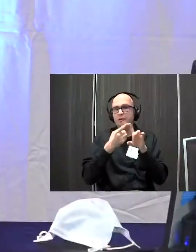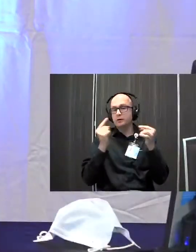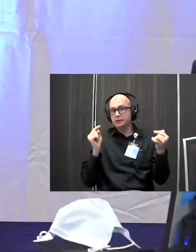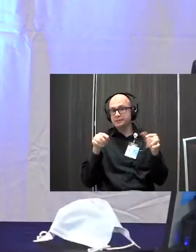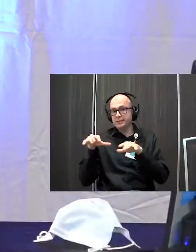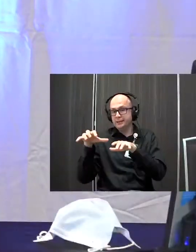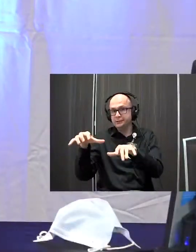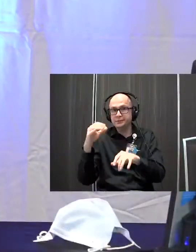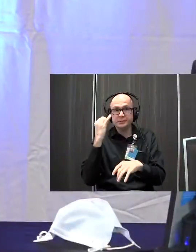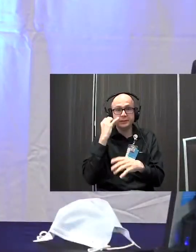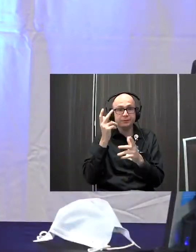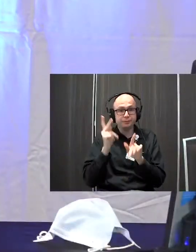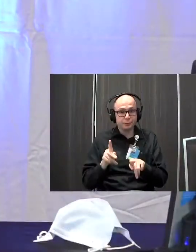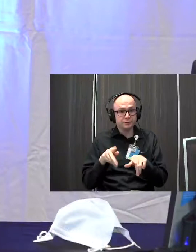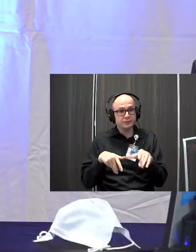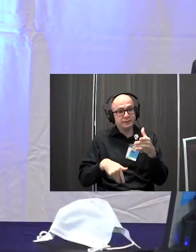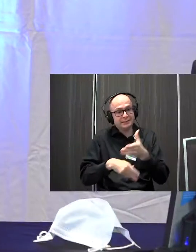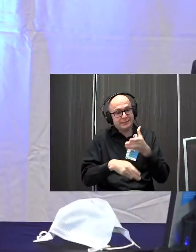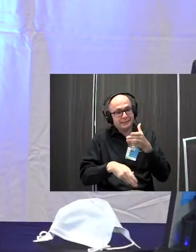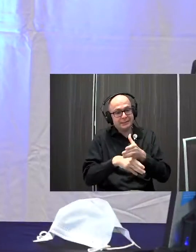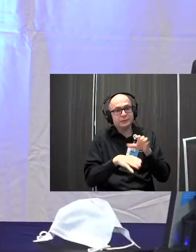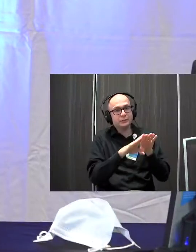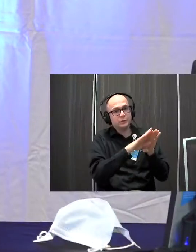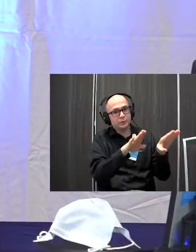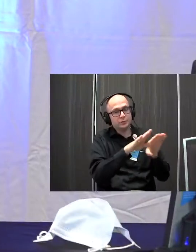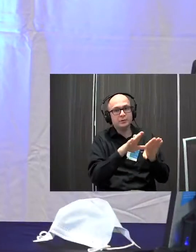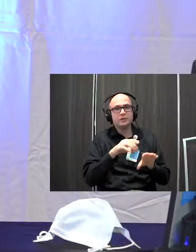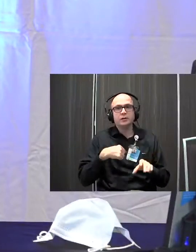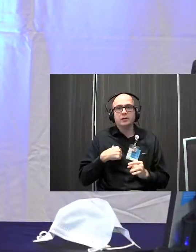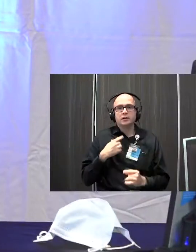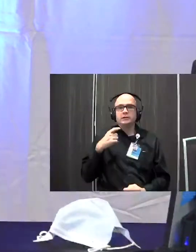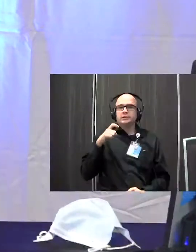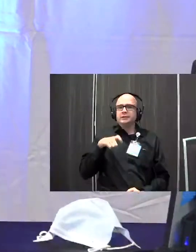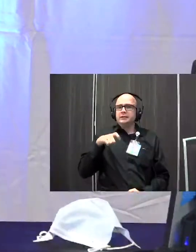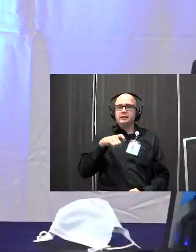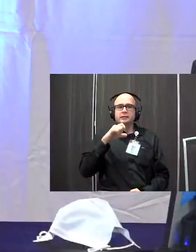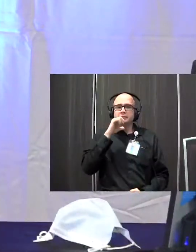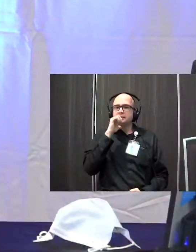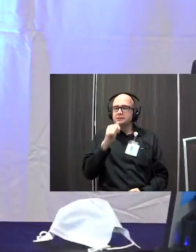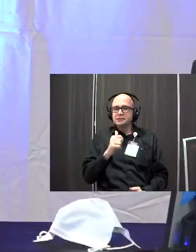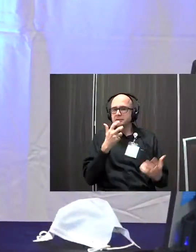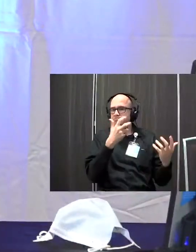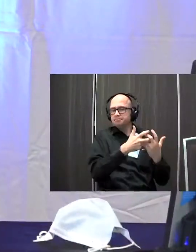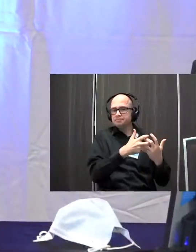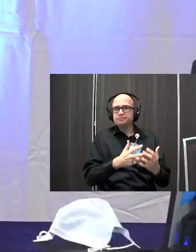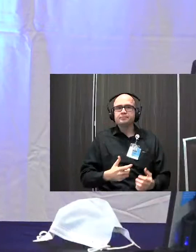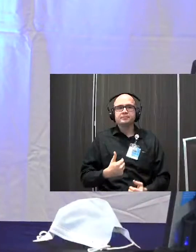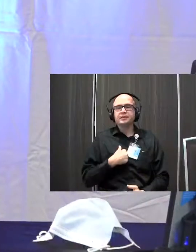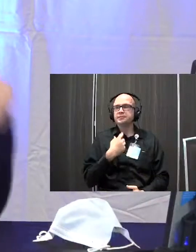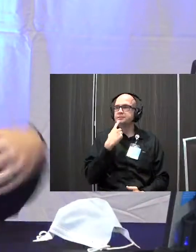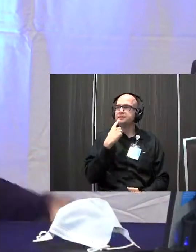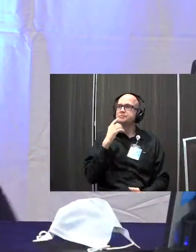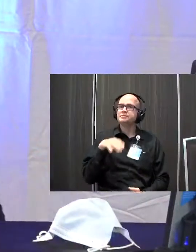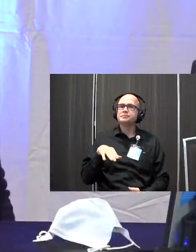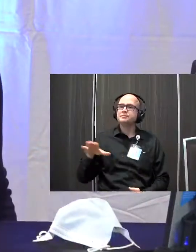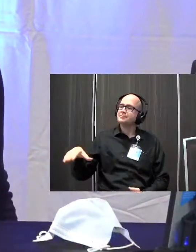if someone is kicking with their feet in the wall, I need something that is incompatible with that. So I might say something like,